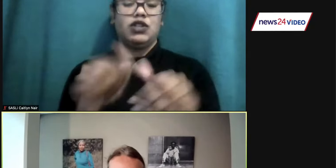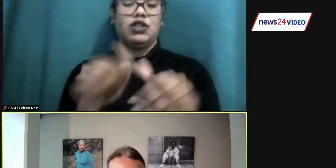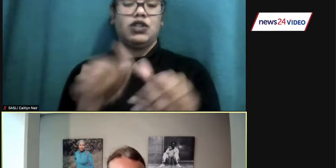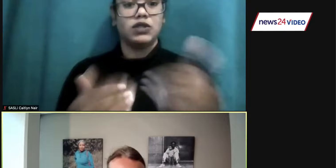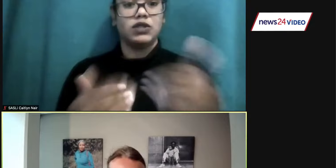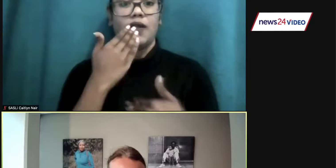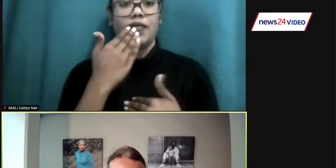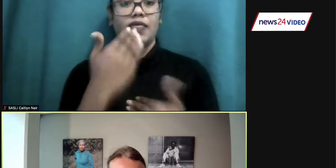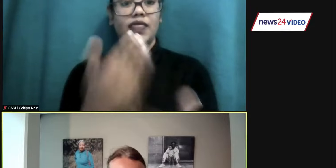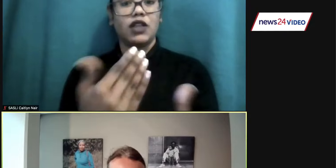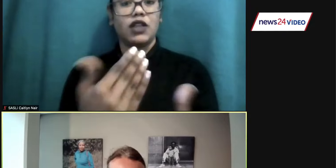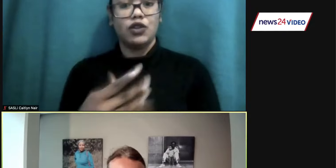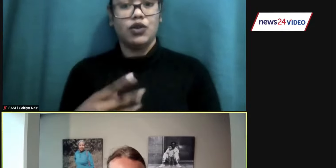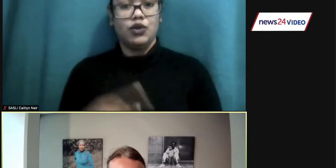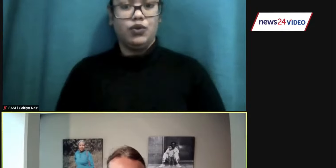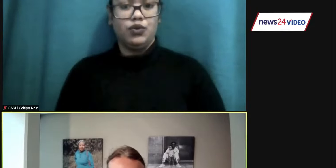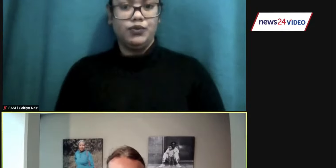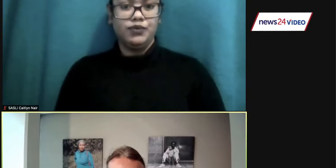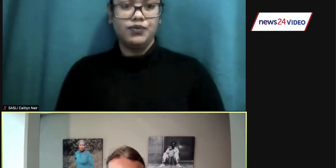Phaahla.